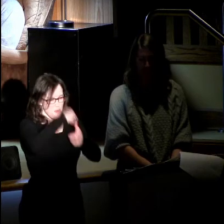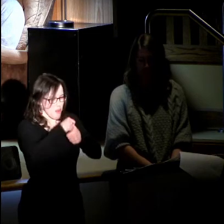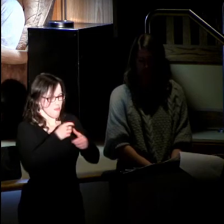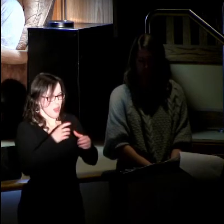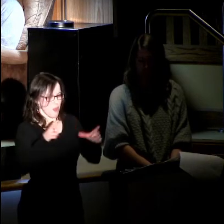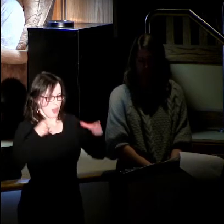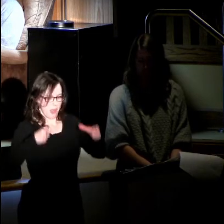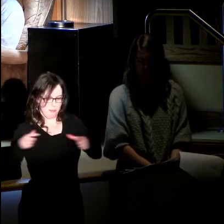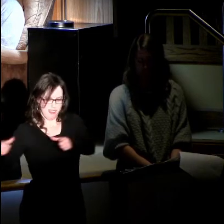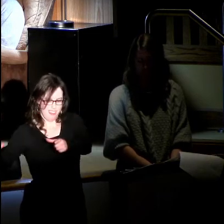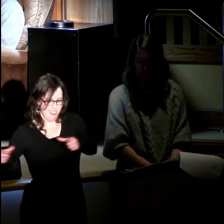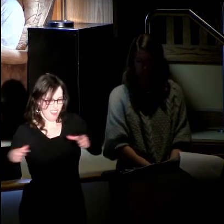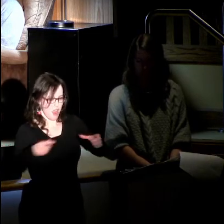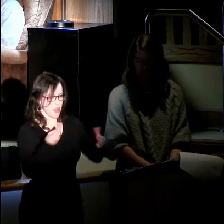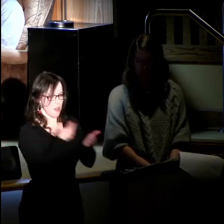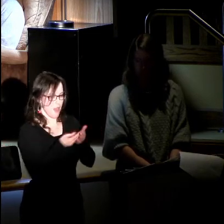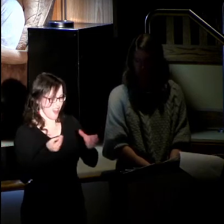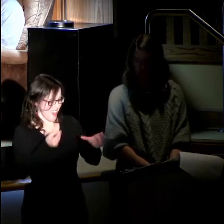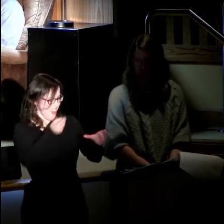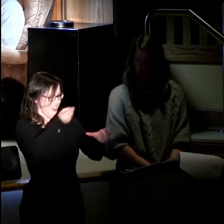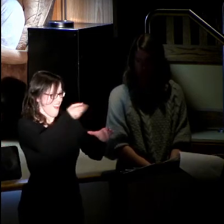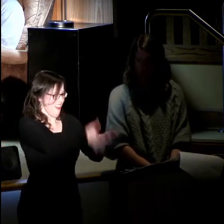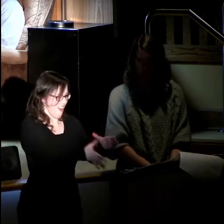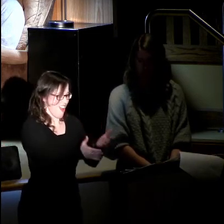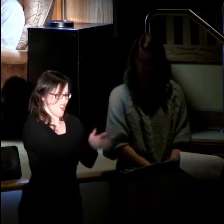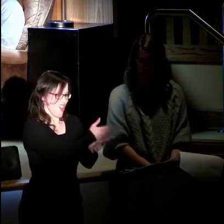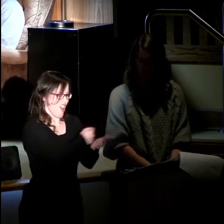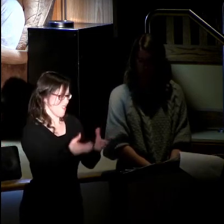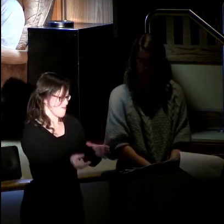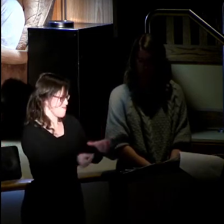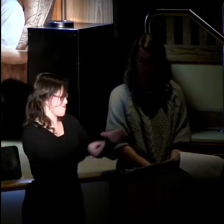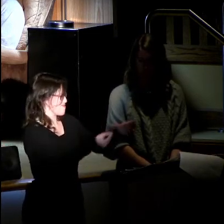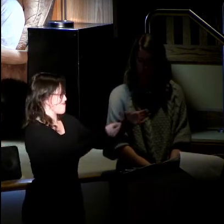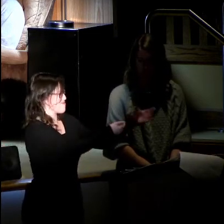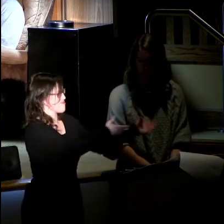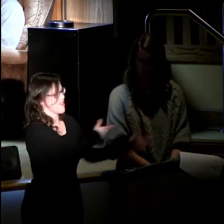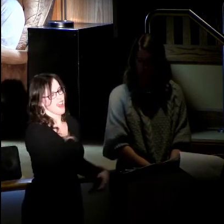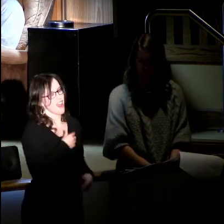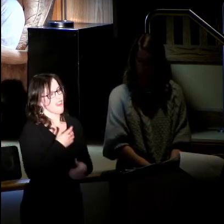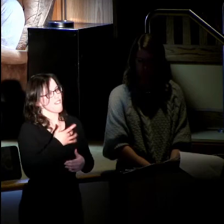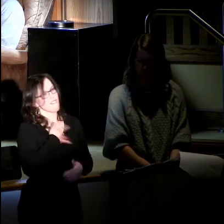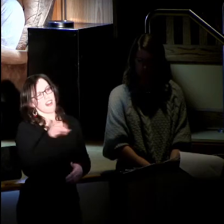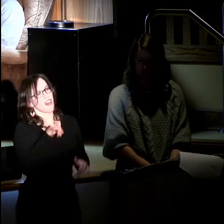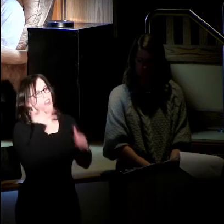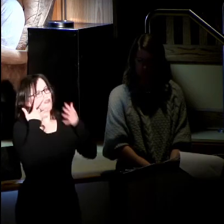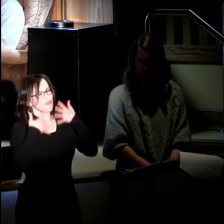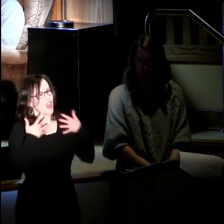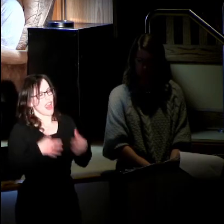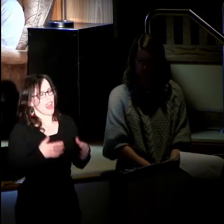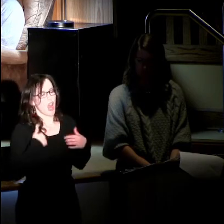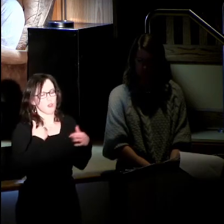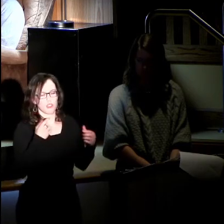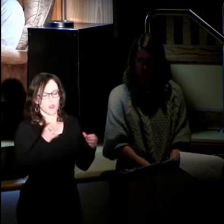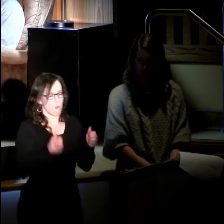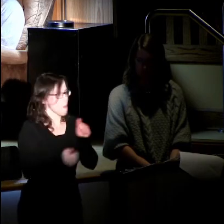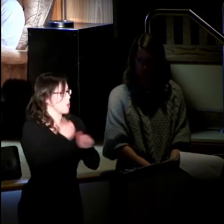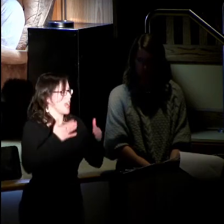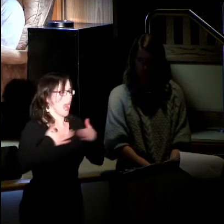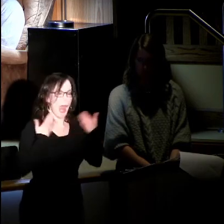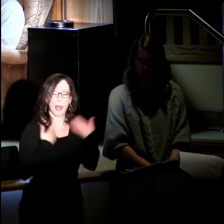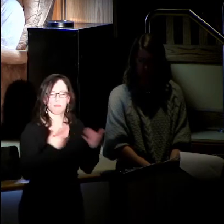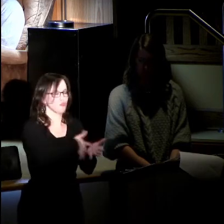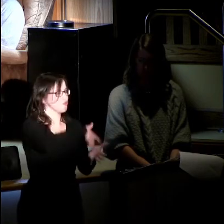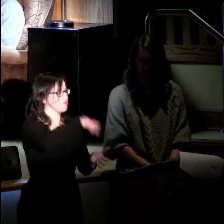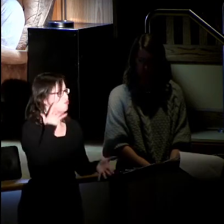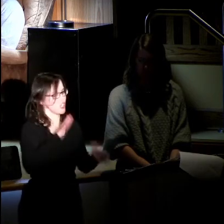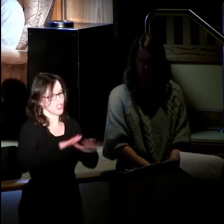of dropping that $100 bill into the offering plate. My eyes filled with tears. I was the happiest, richest kid on earth. Just like the